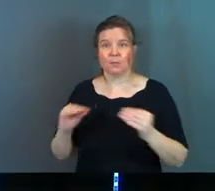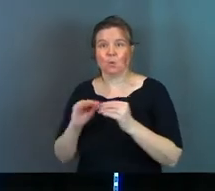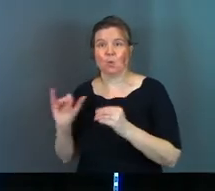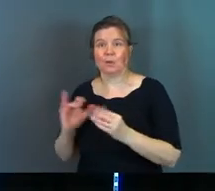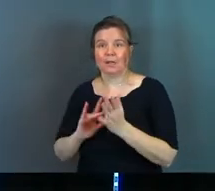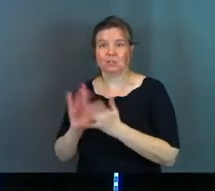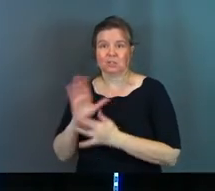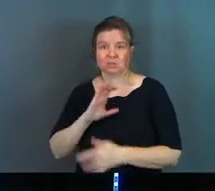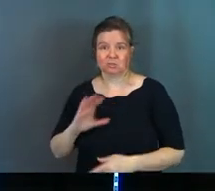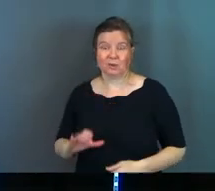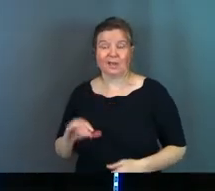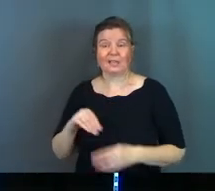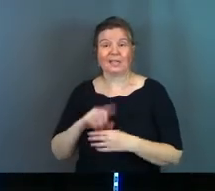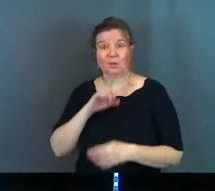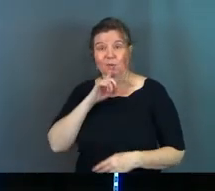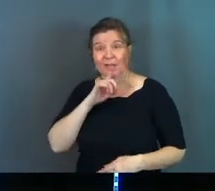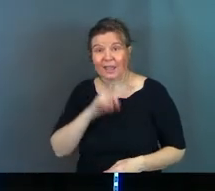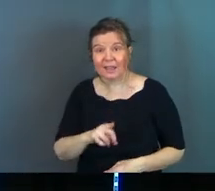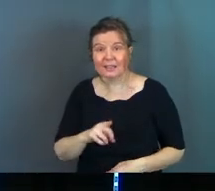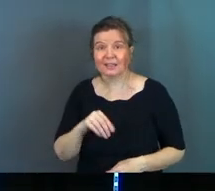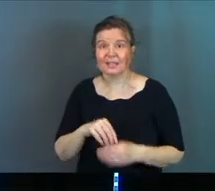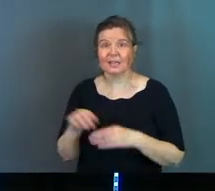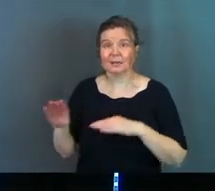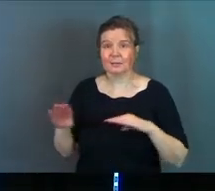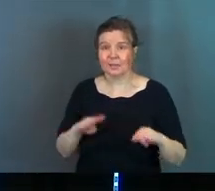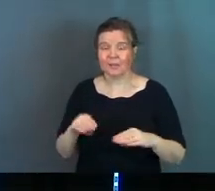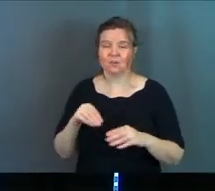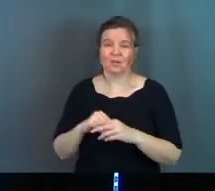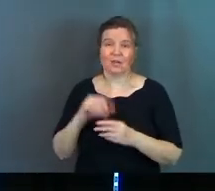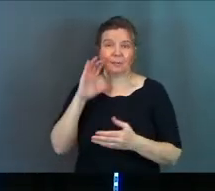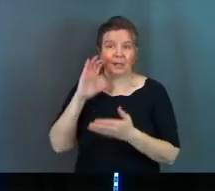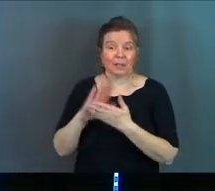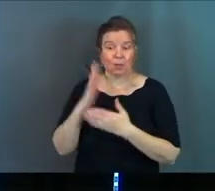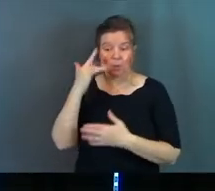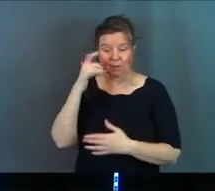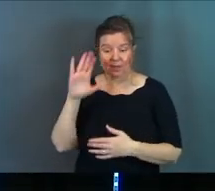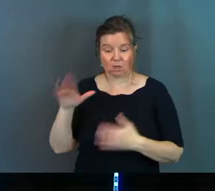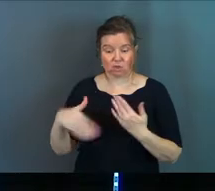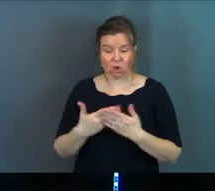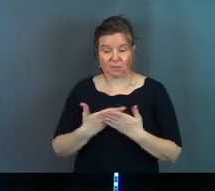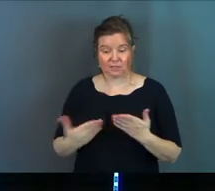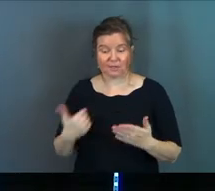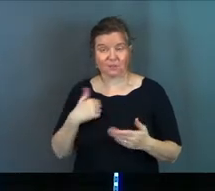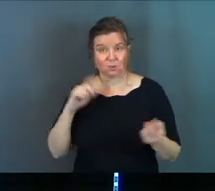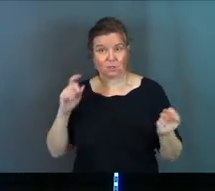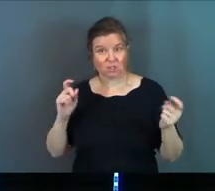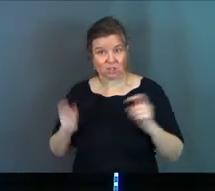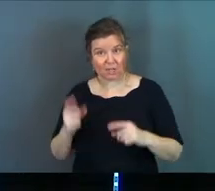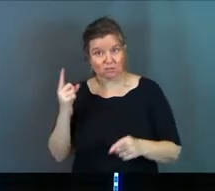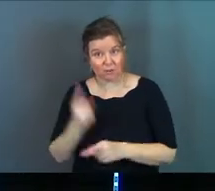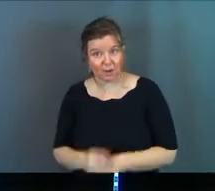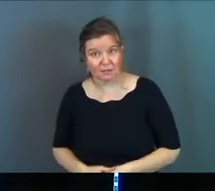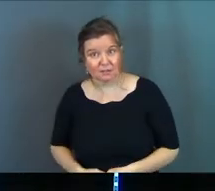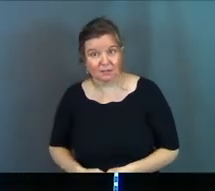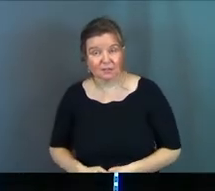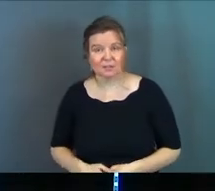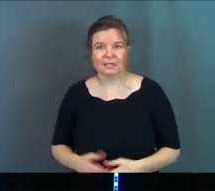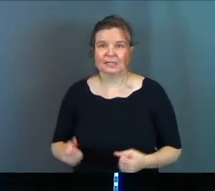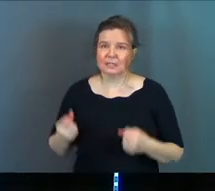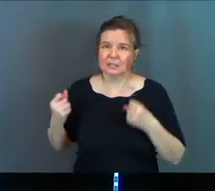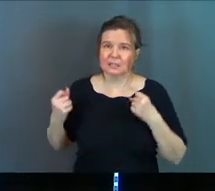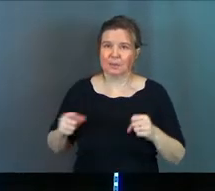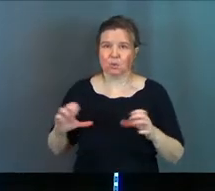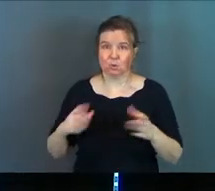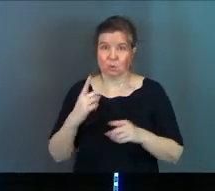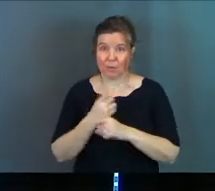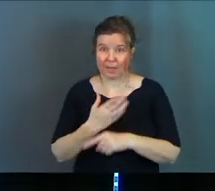more like Jesus Christ in reality, in behavior, in belief, because that's all the stuff as we change, right? It's power